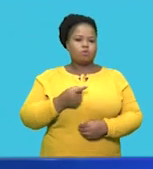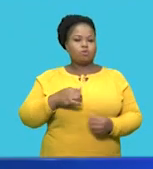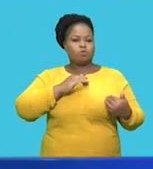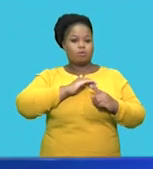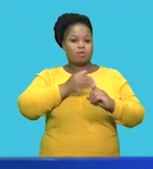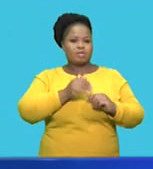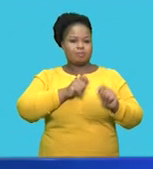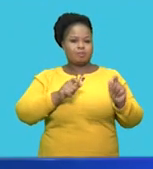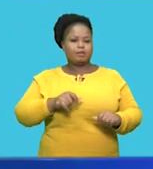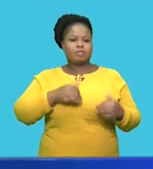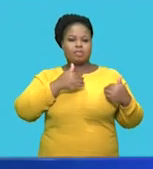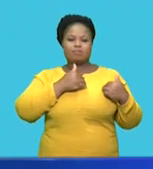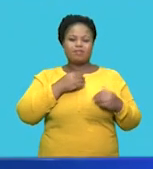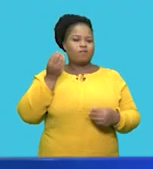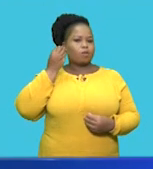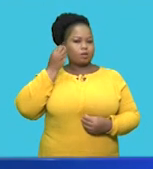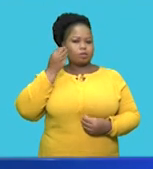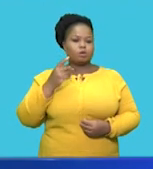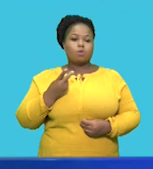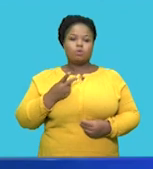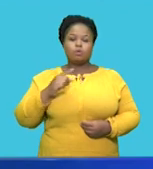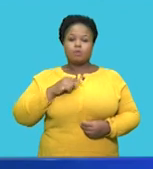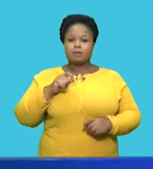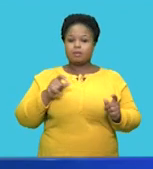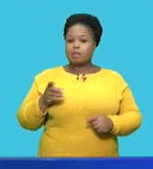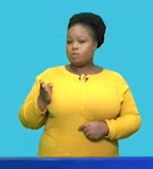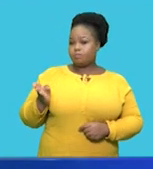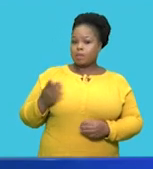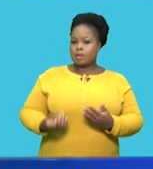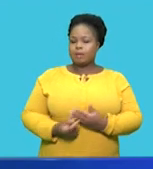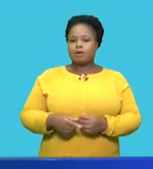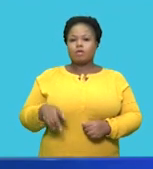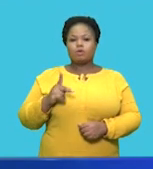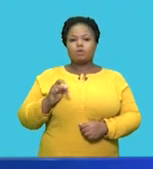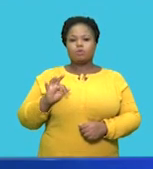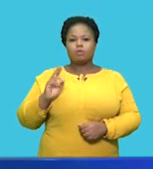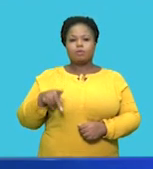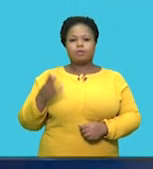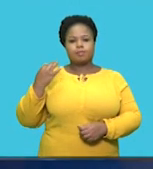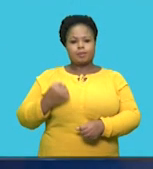lolwazi lobuqu kumatyala abandakanya udlwengulo lwabantu olwenzeka eCrocusstop ngo-2022.